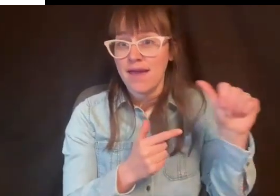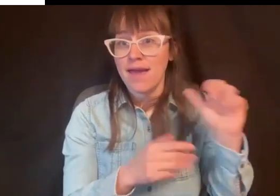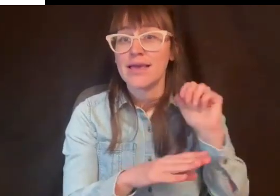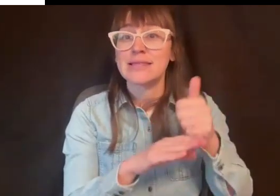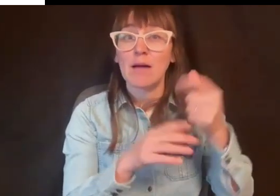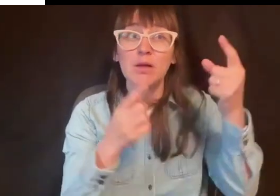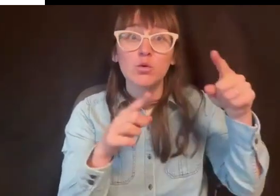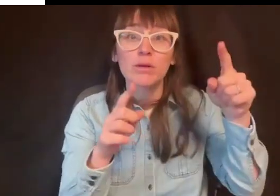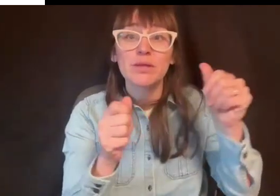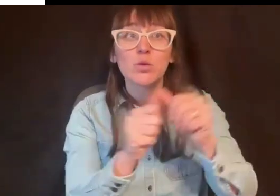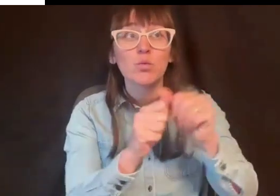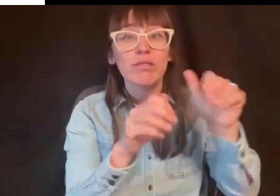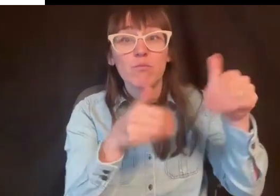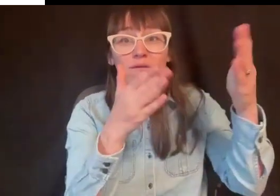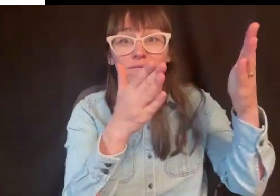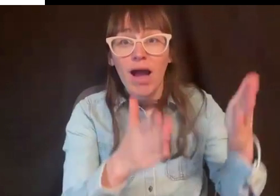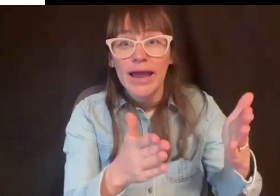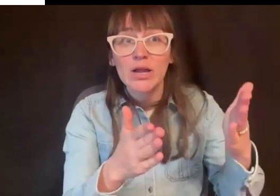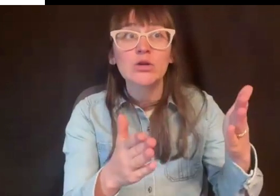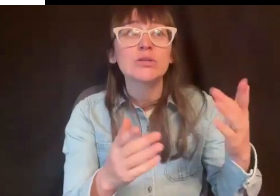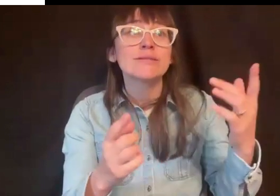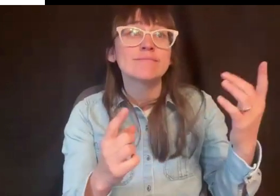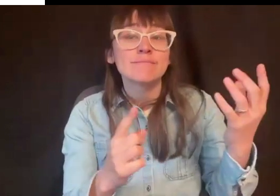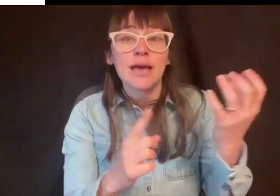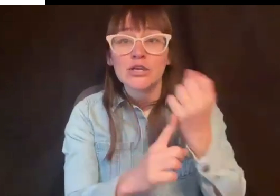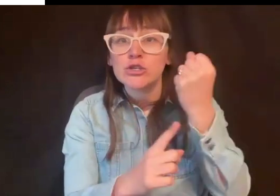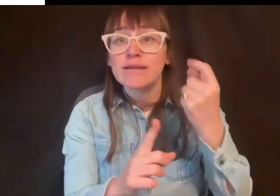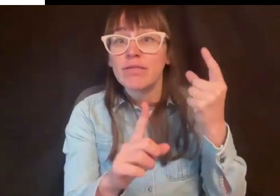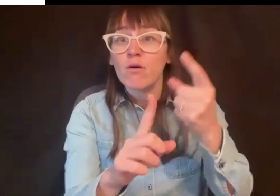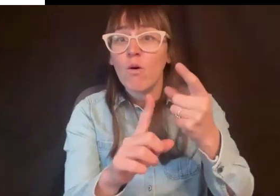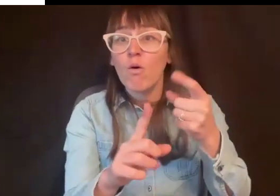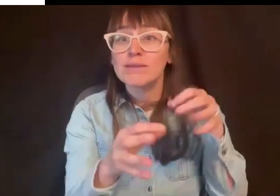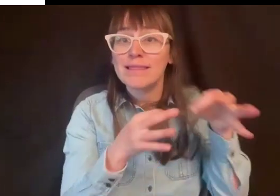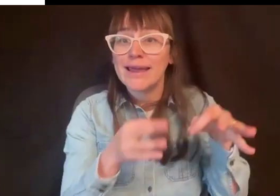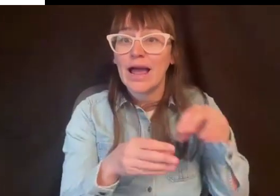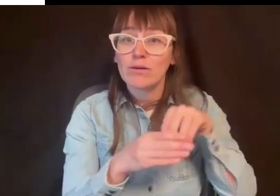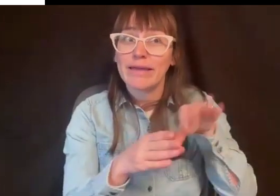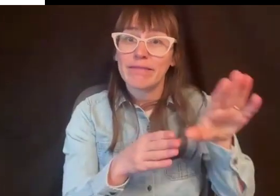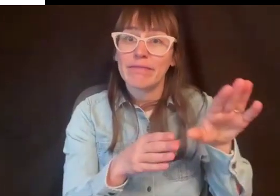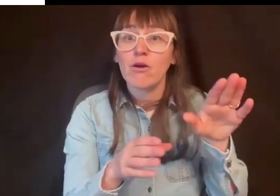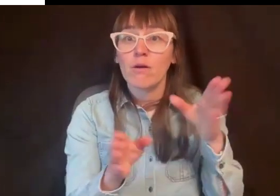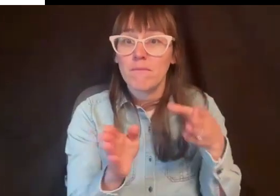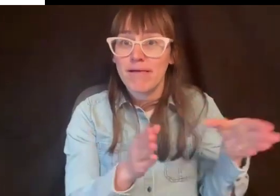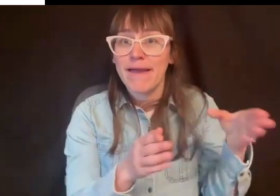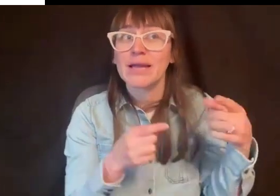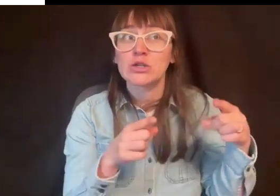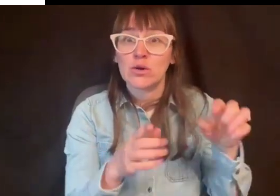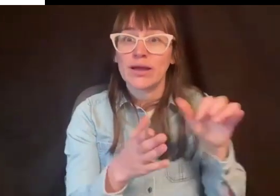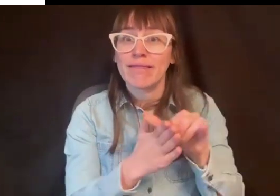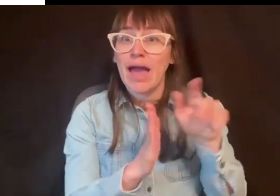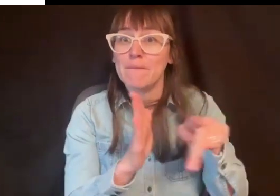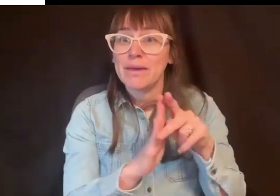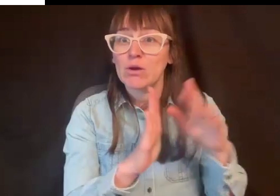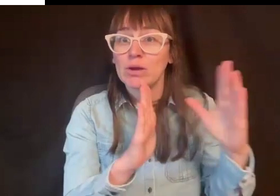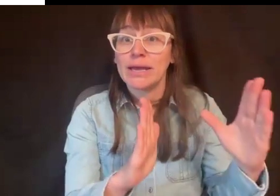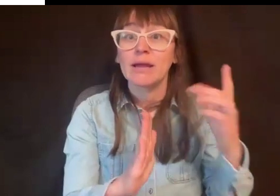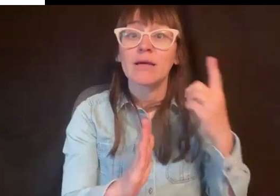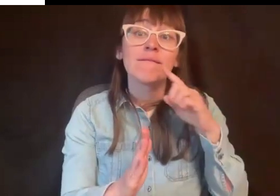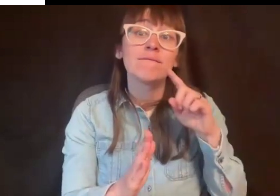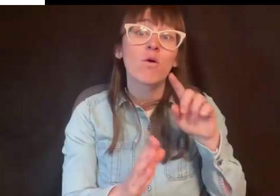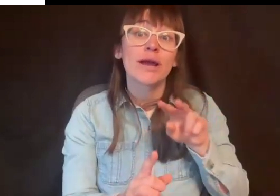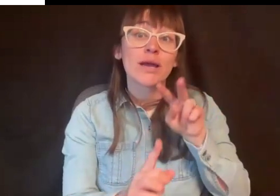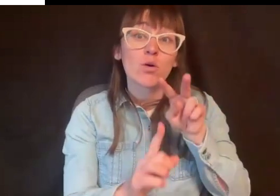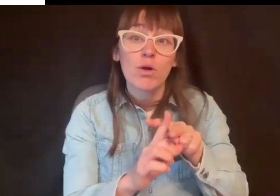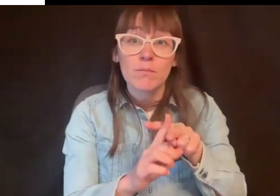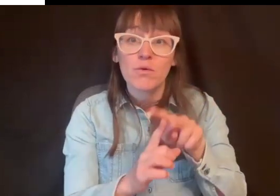agreements with service providers to achieve the goals laid out in the area plan during the approved period. In order to incorporate Section 212 approval